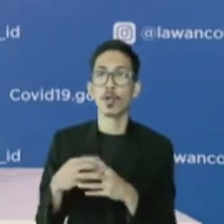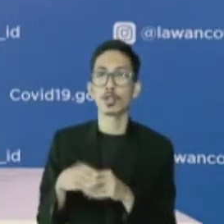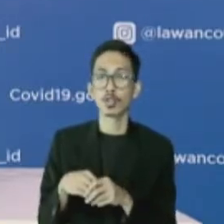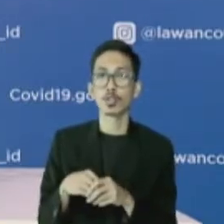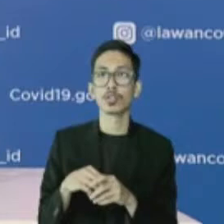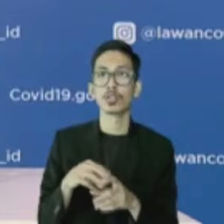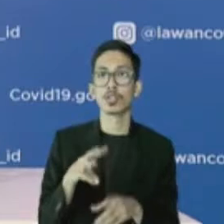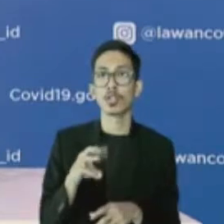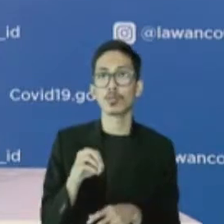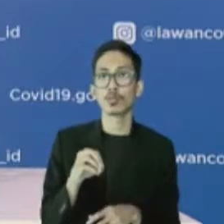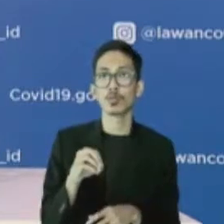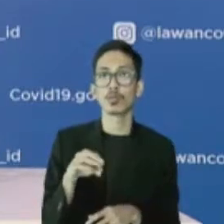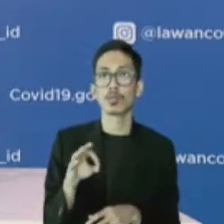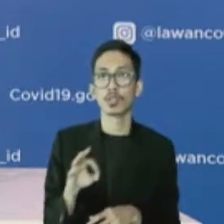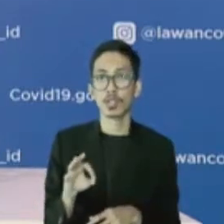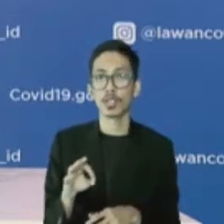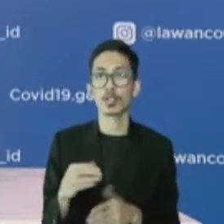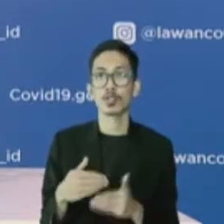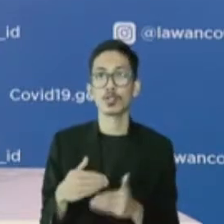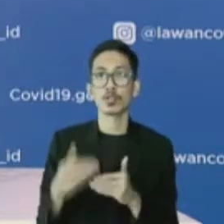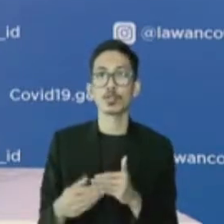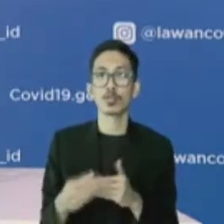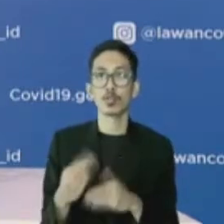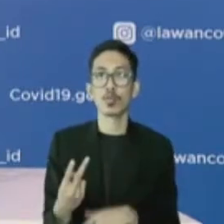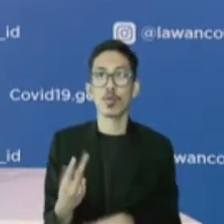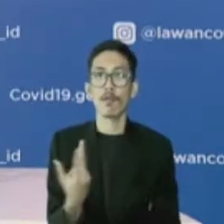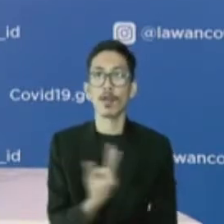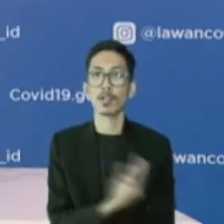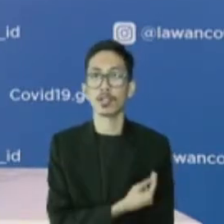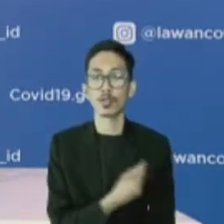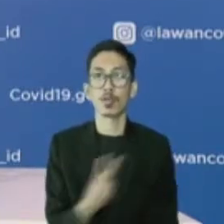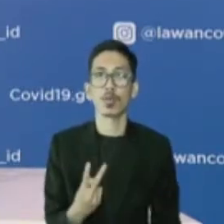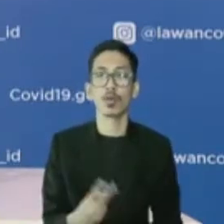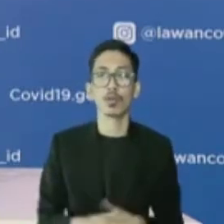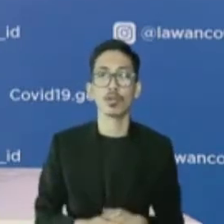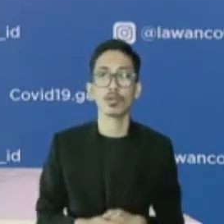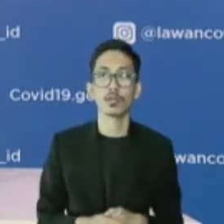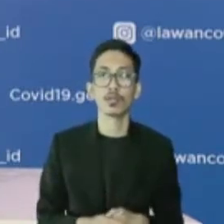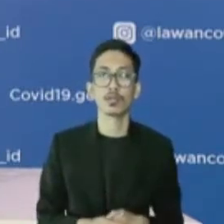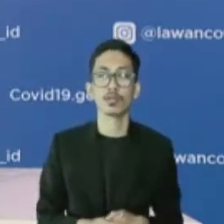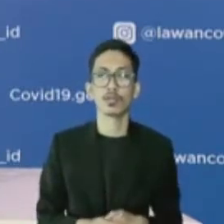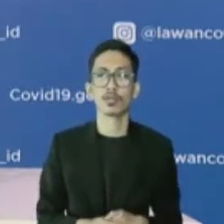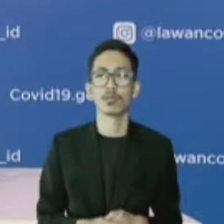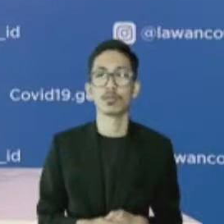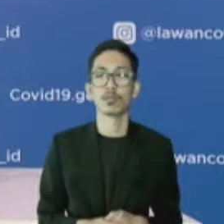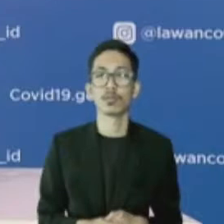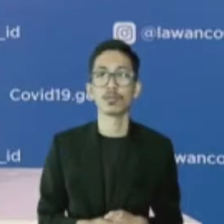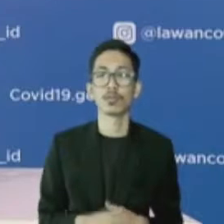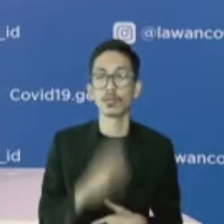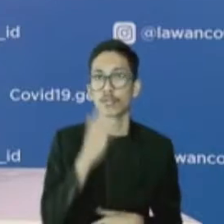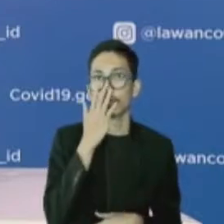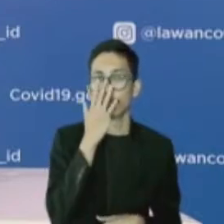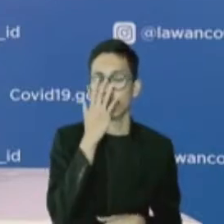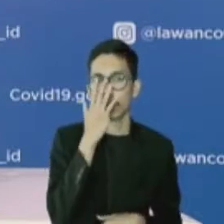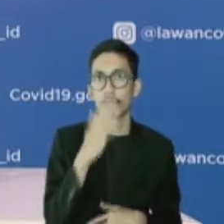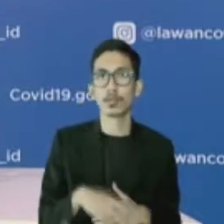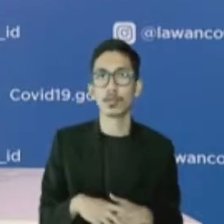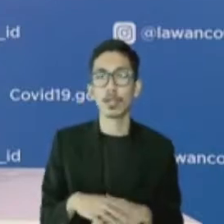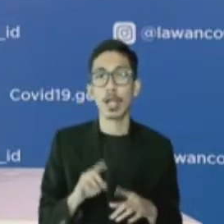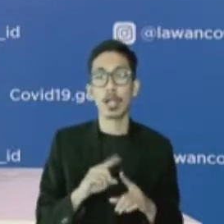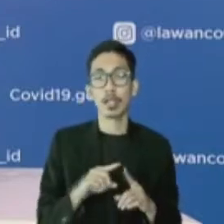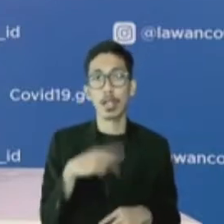received second shot? Thank you. Okay, thank you, Reuters. If we look at the trend of